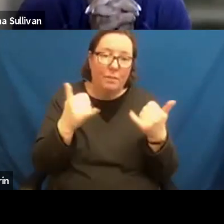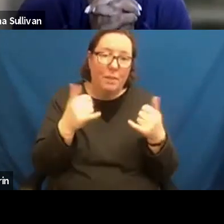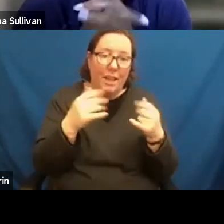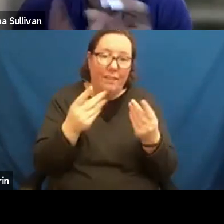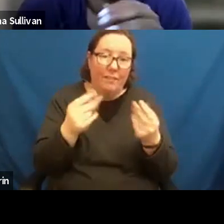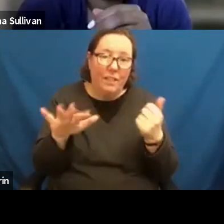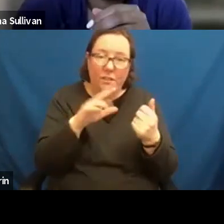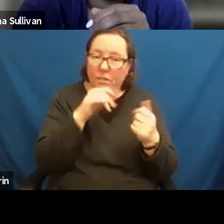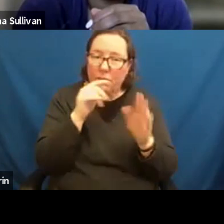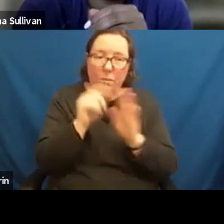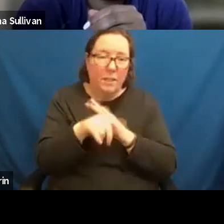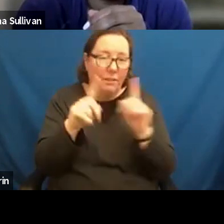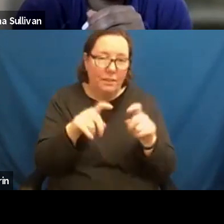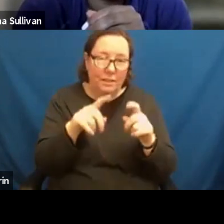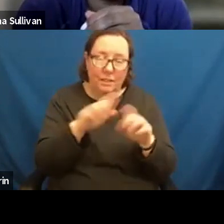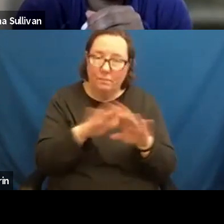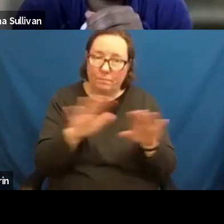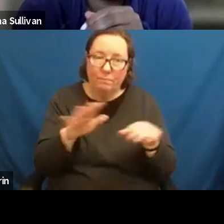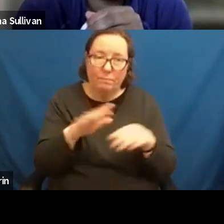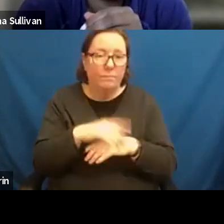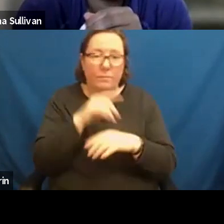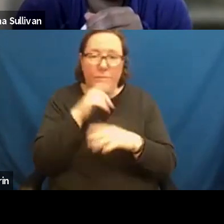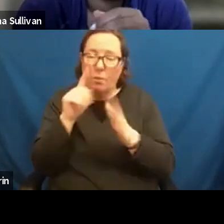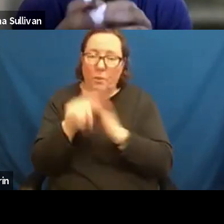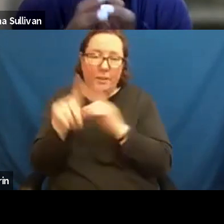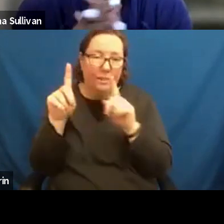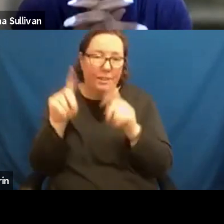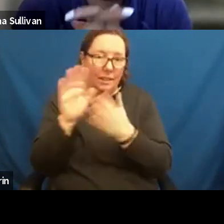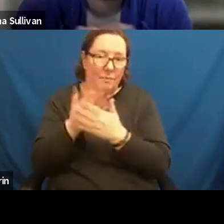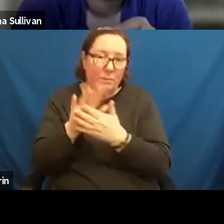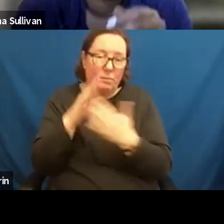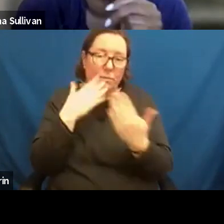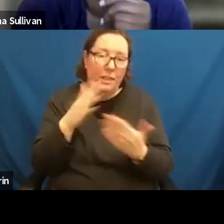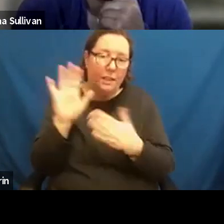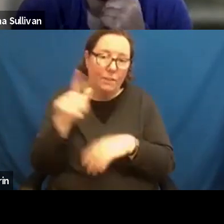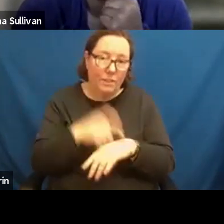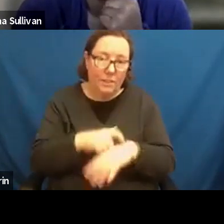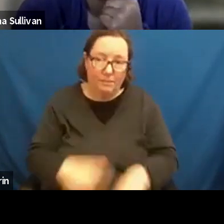kill the exam. Don't kill the exam score. Thank you for your time.